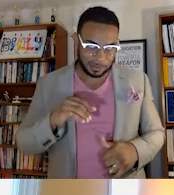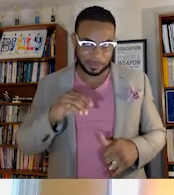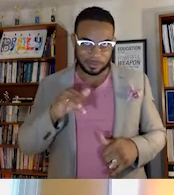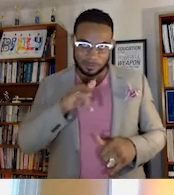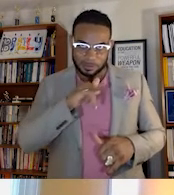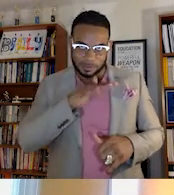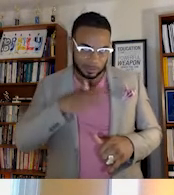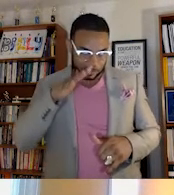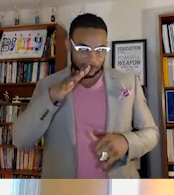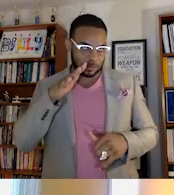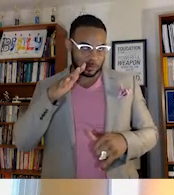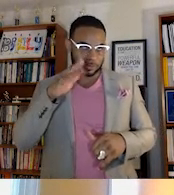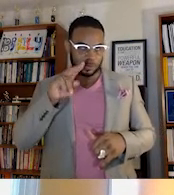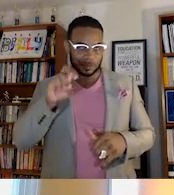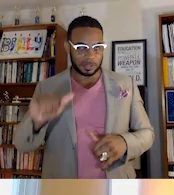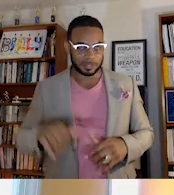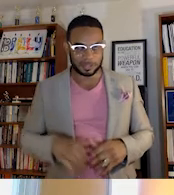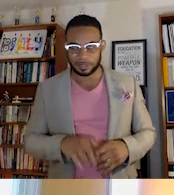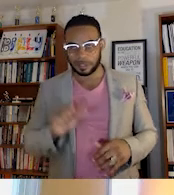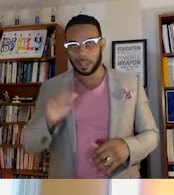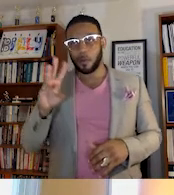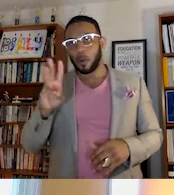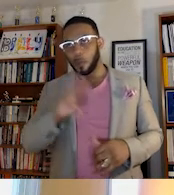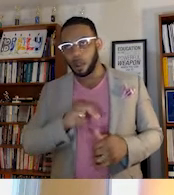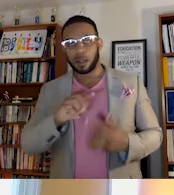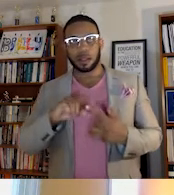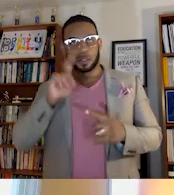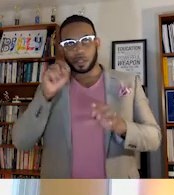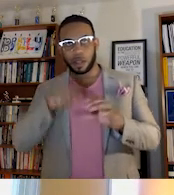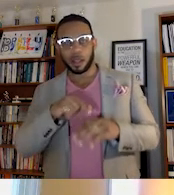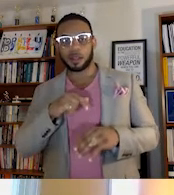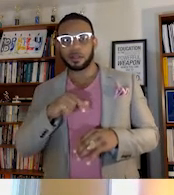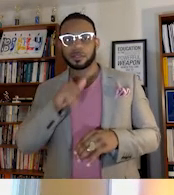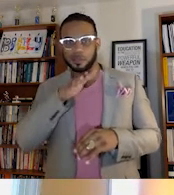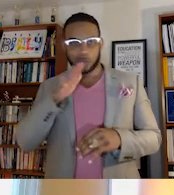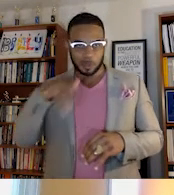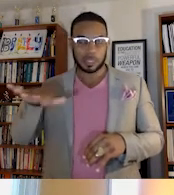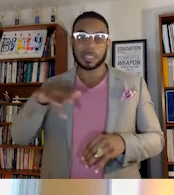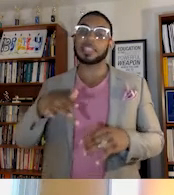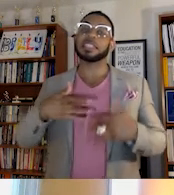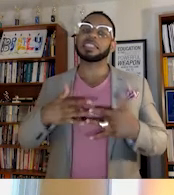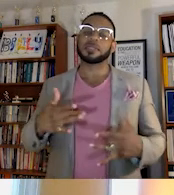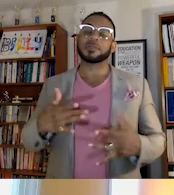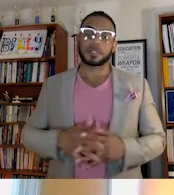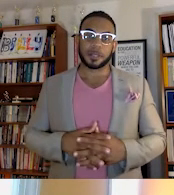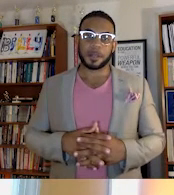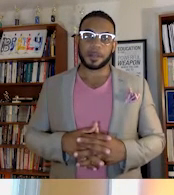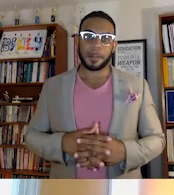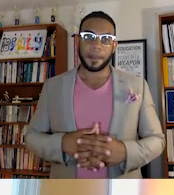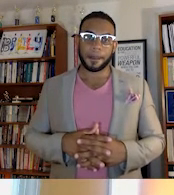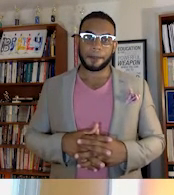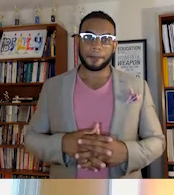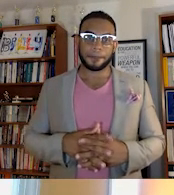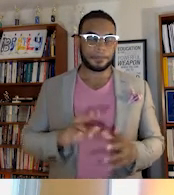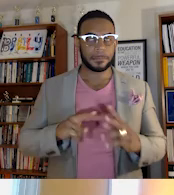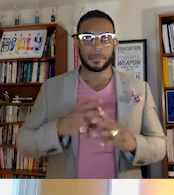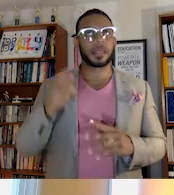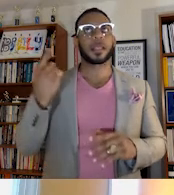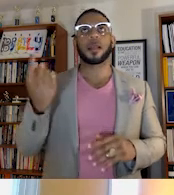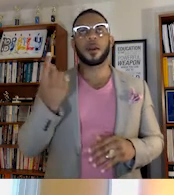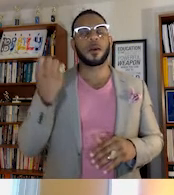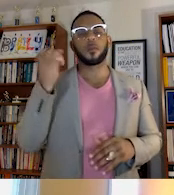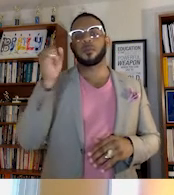suburbia, USA. You know, we got a Walmart, we got a Target, we're suburbia. And typically there's